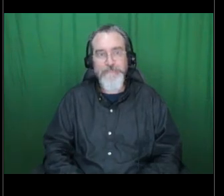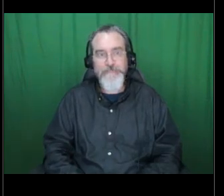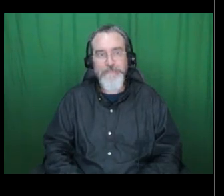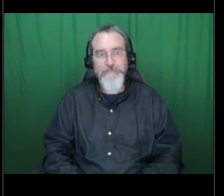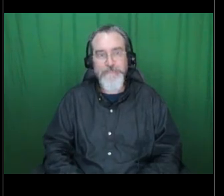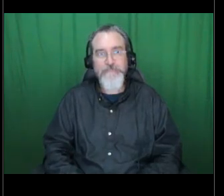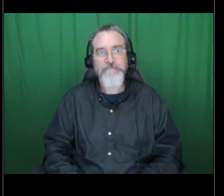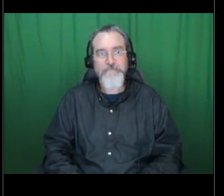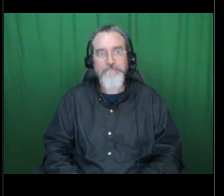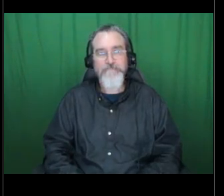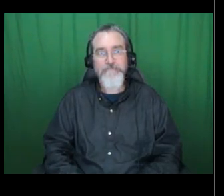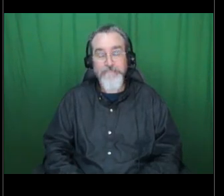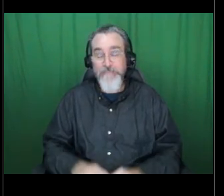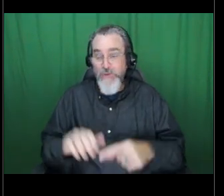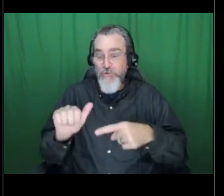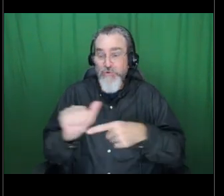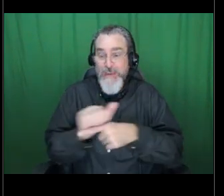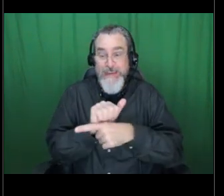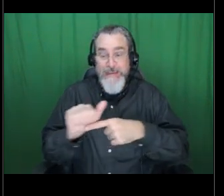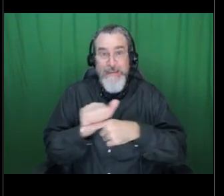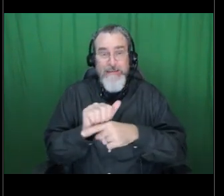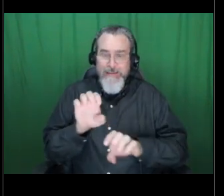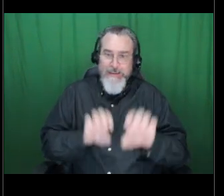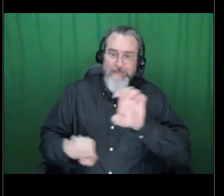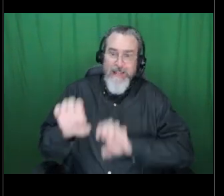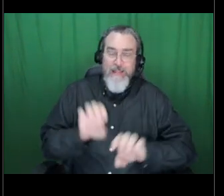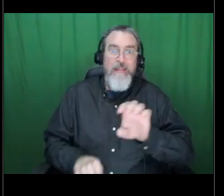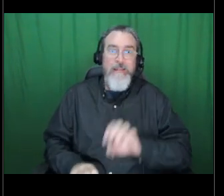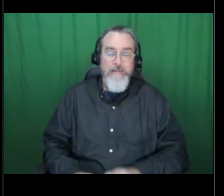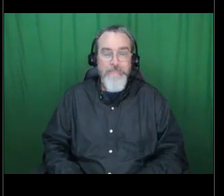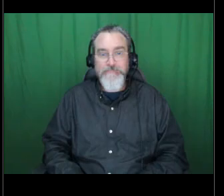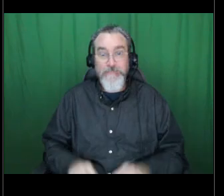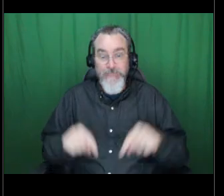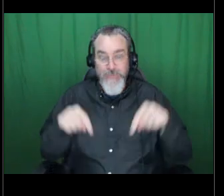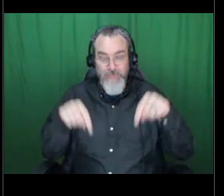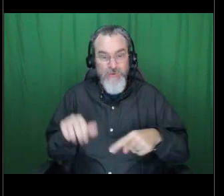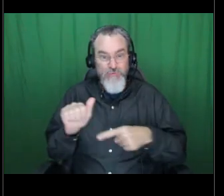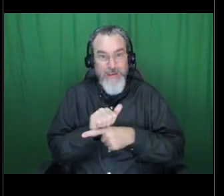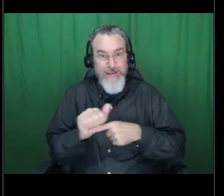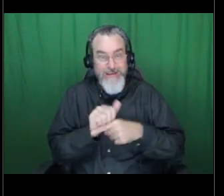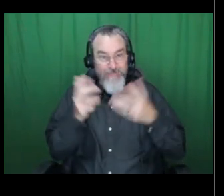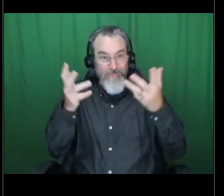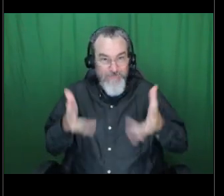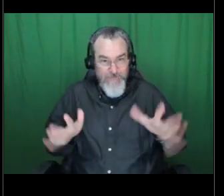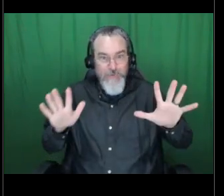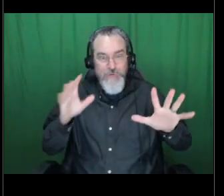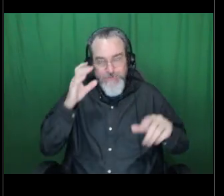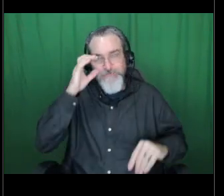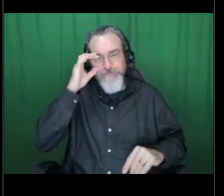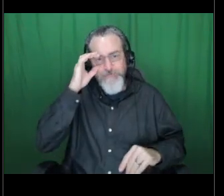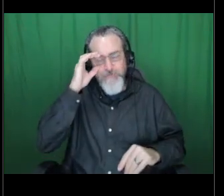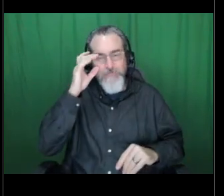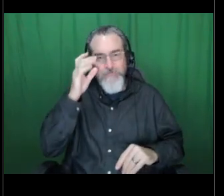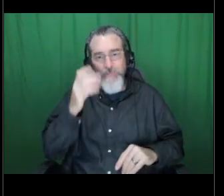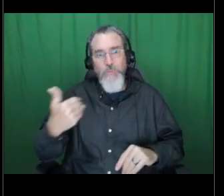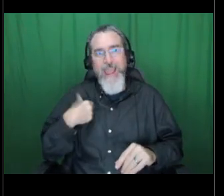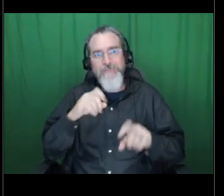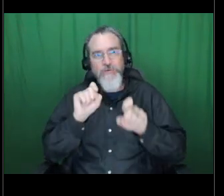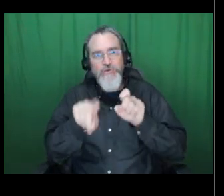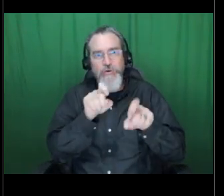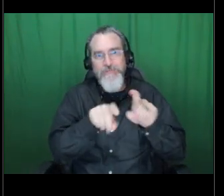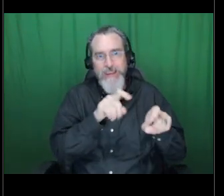Training evaluation. At the end of this training, there is a training event survey for you to